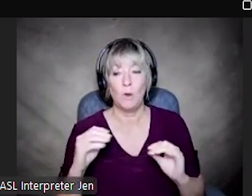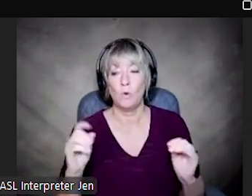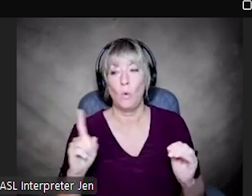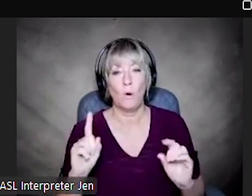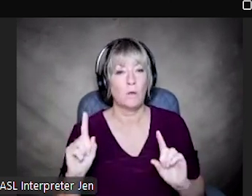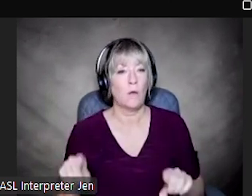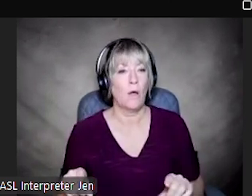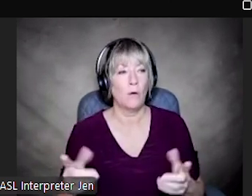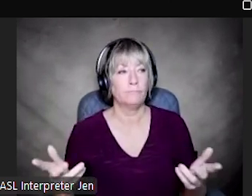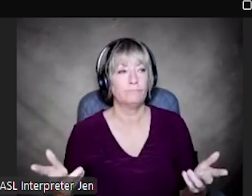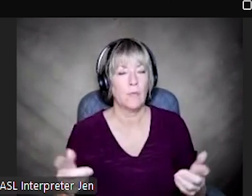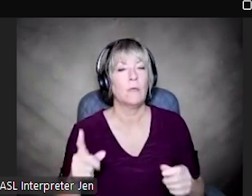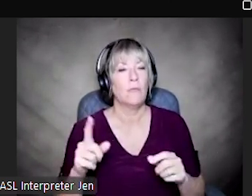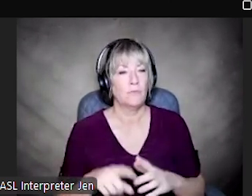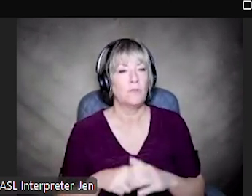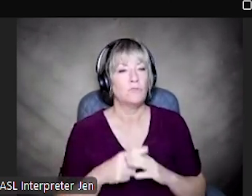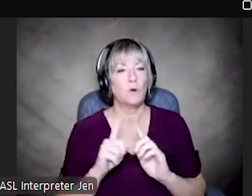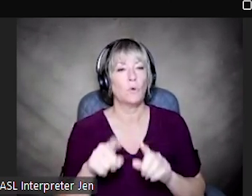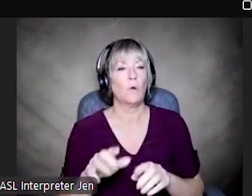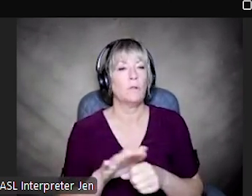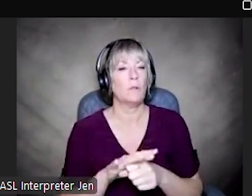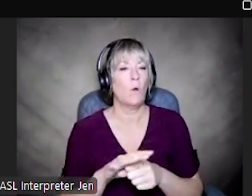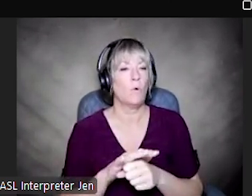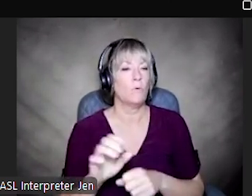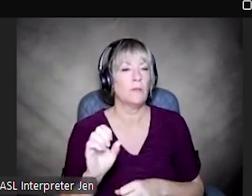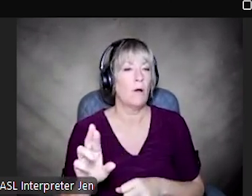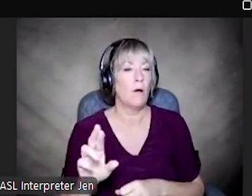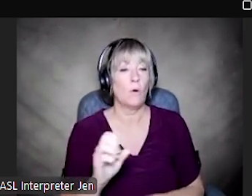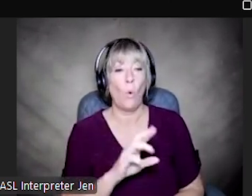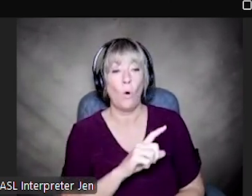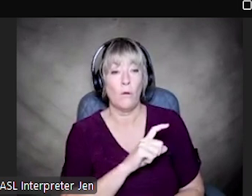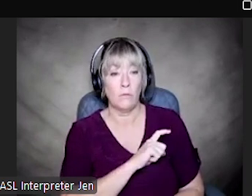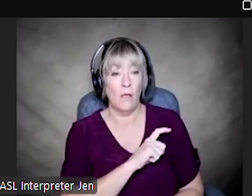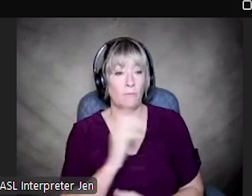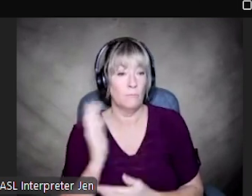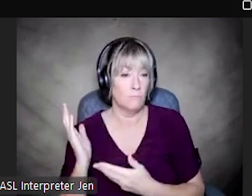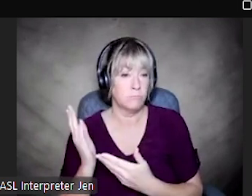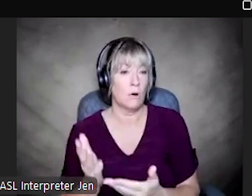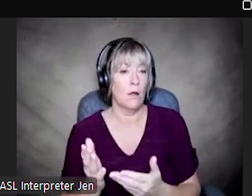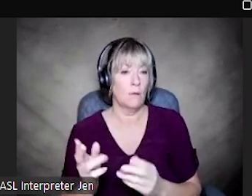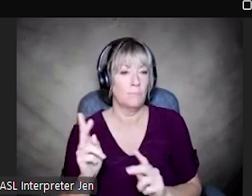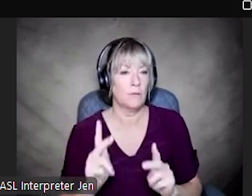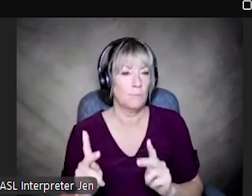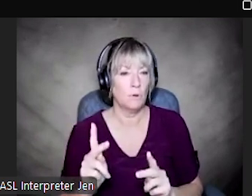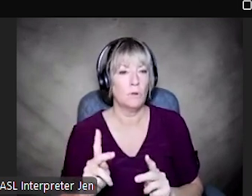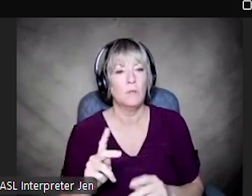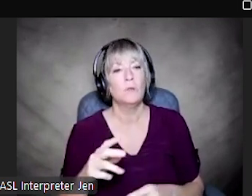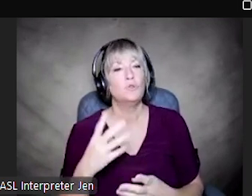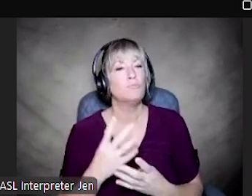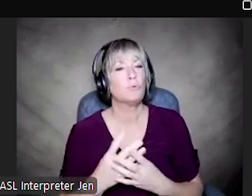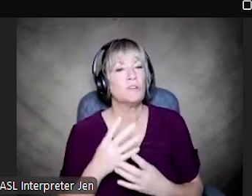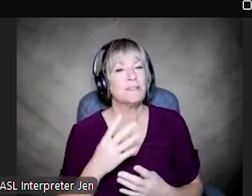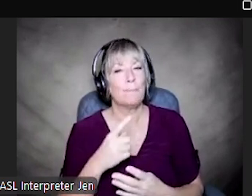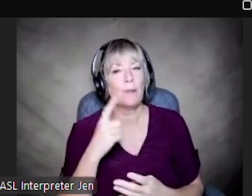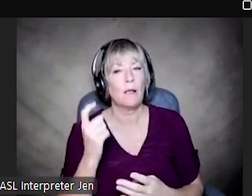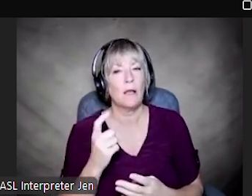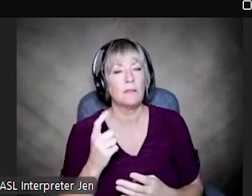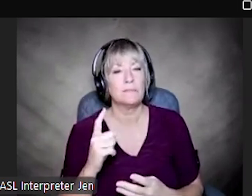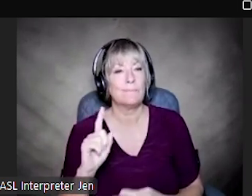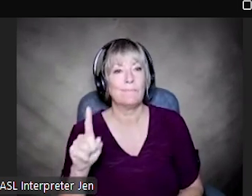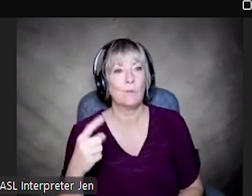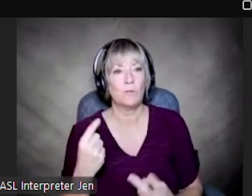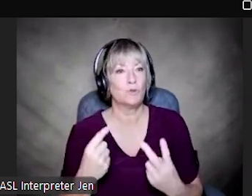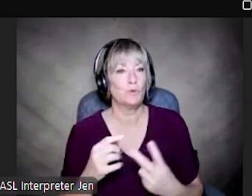go. So they started going to the local emergency rooms, or law enforcement brought individuals to parish prison because there was their